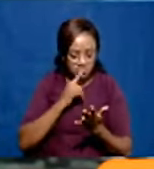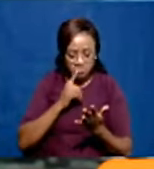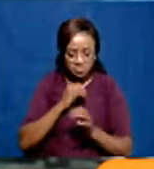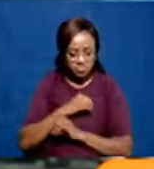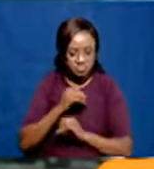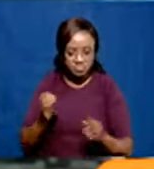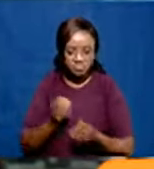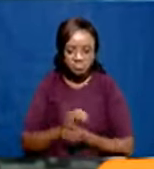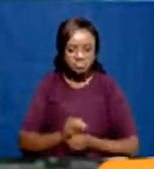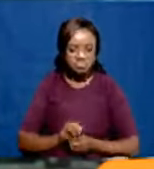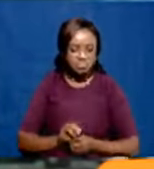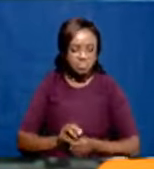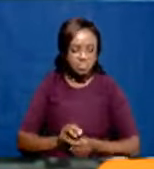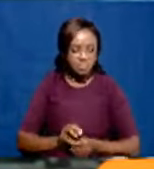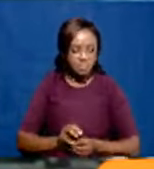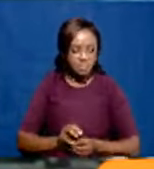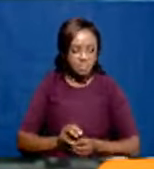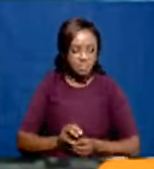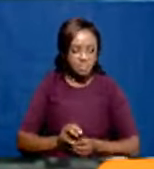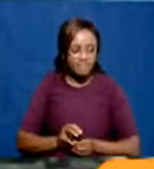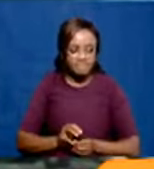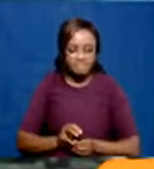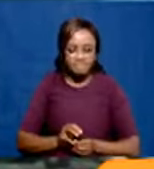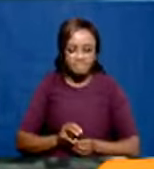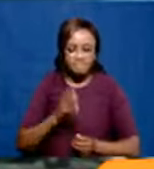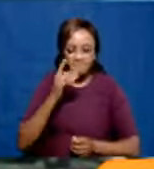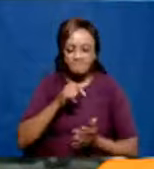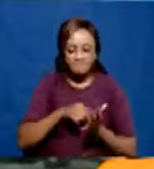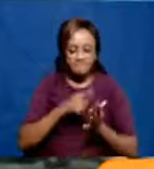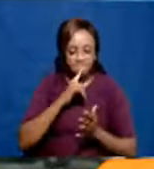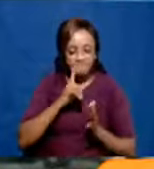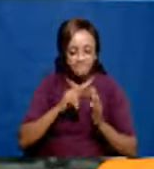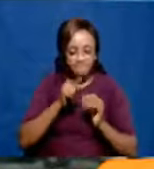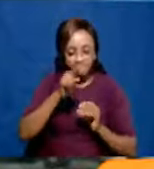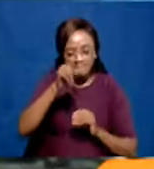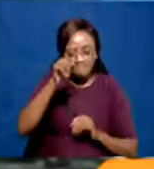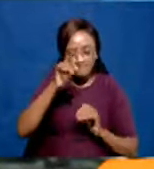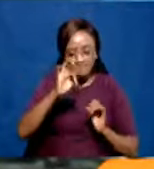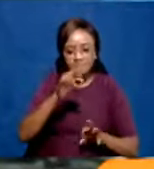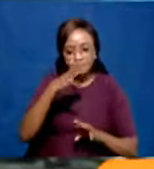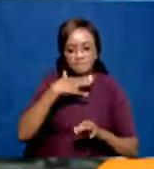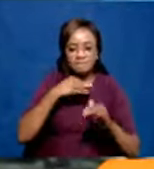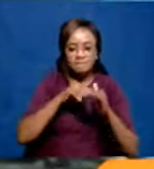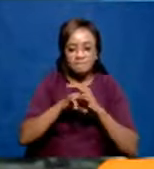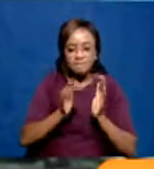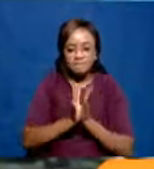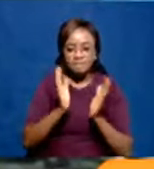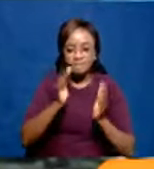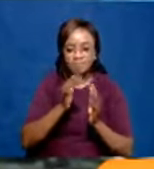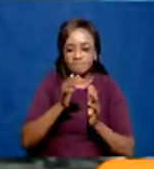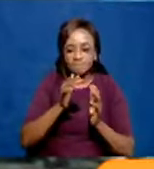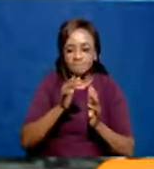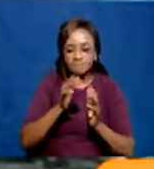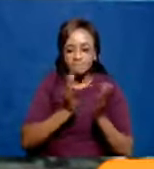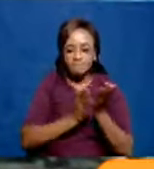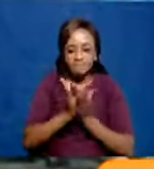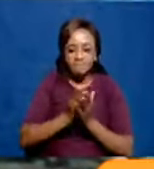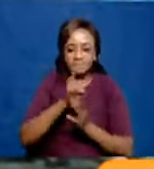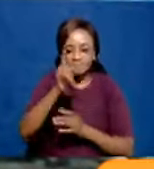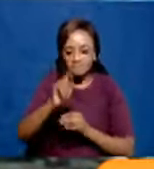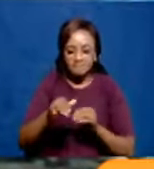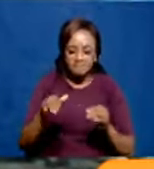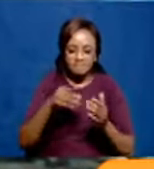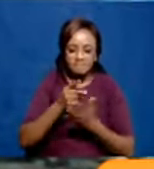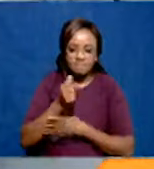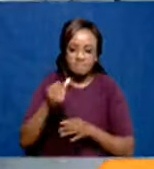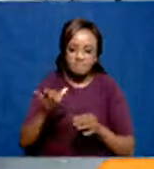stopped in the court, okay, that which was actually saying that you must, for you to even access public services, both in the county and national government, you must have been paid up.